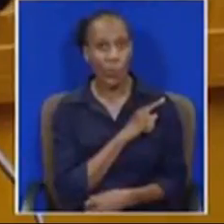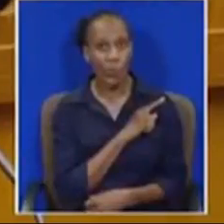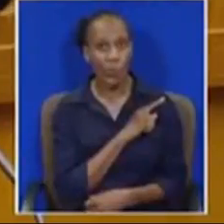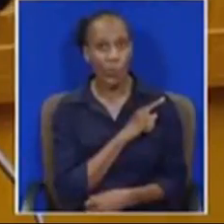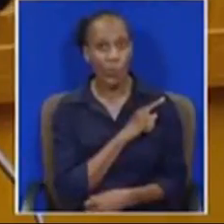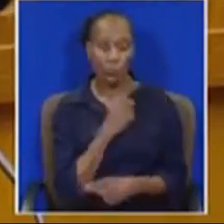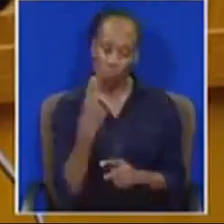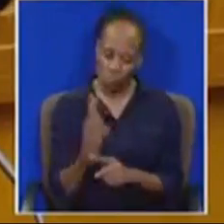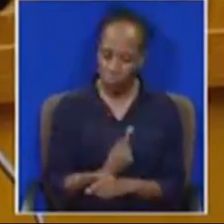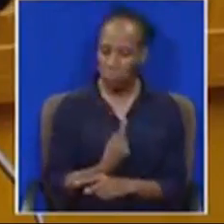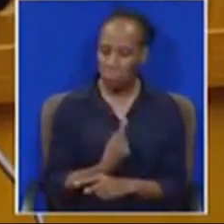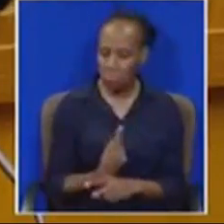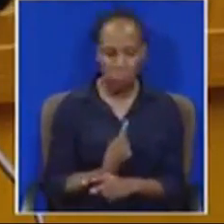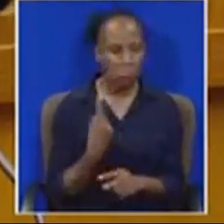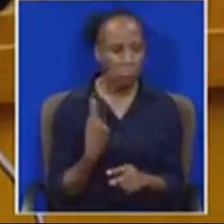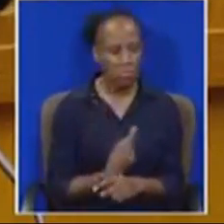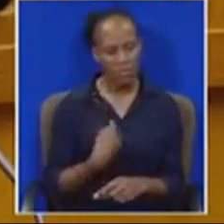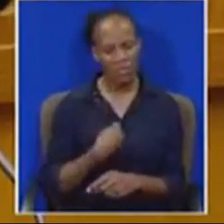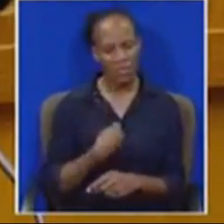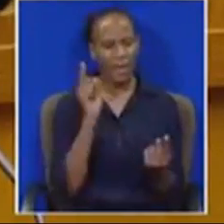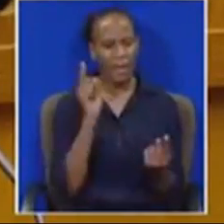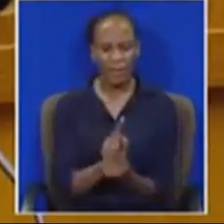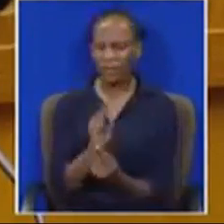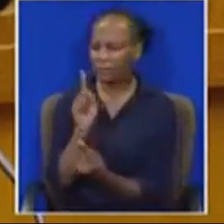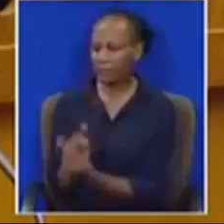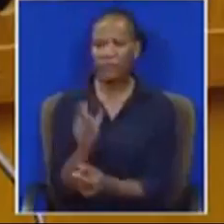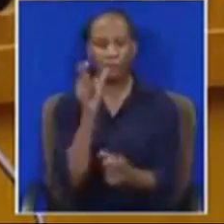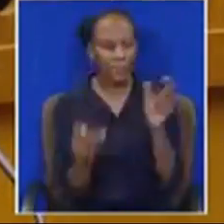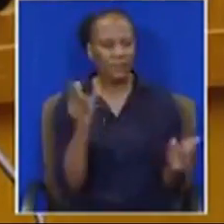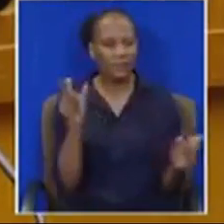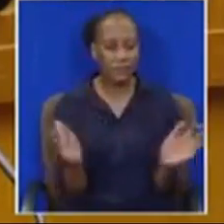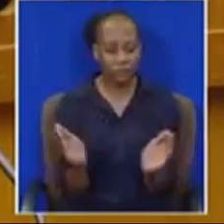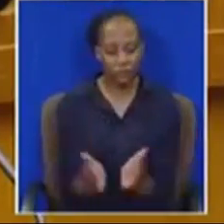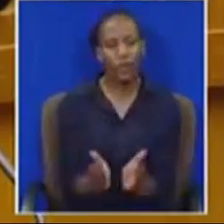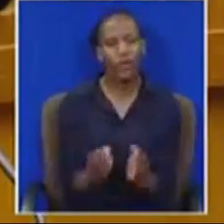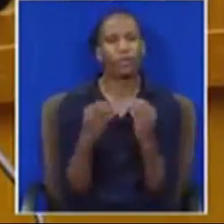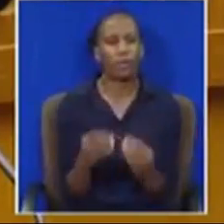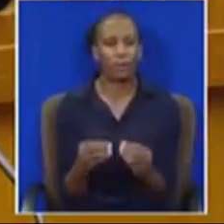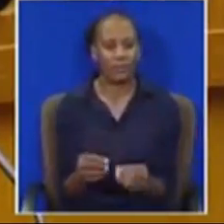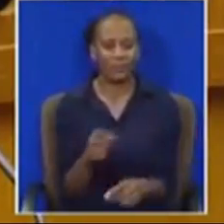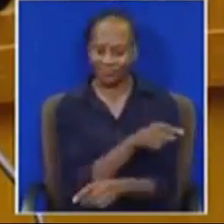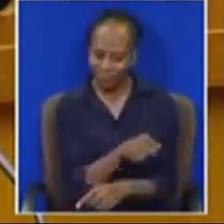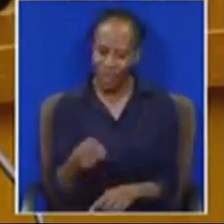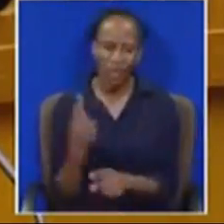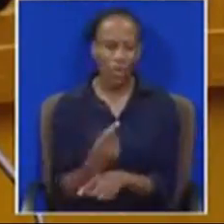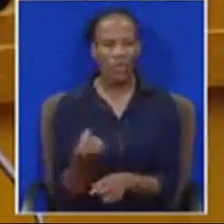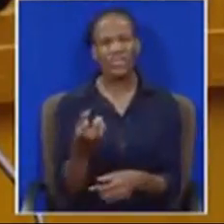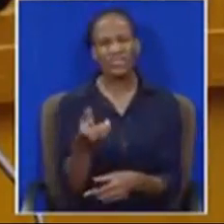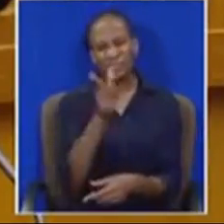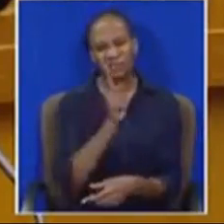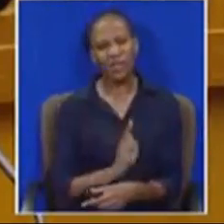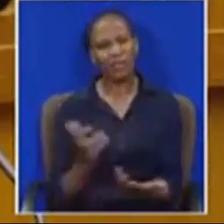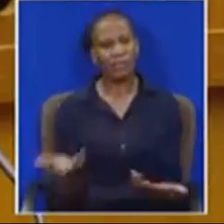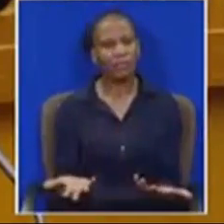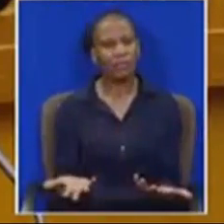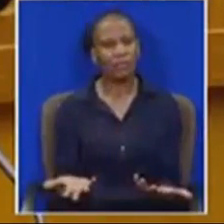meet people in small and medium enterprises, and they keep telling me about the burden that they